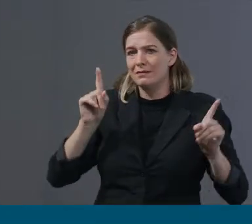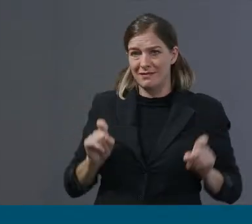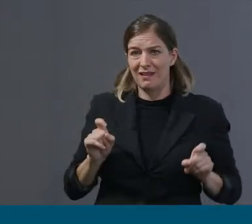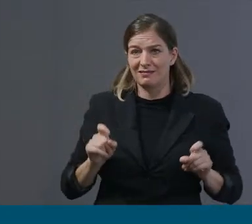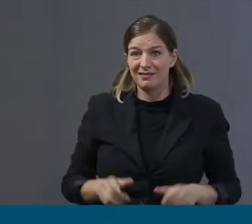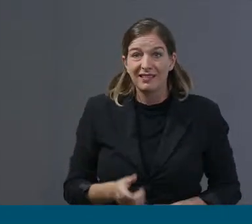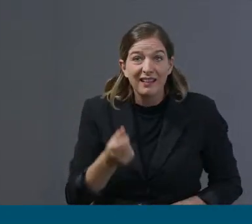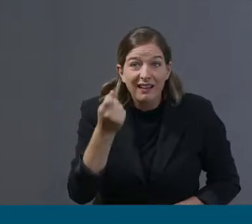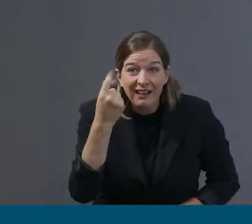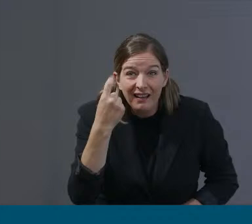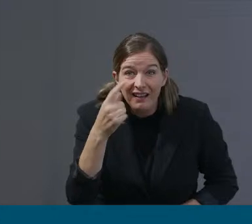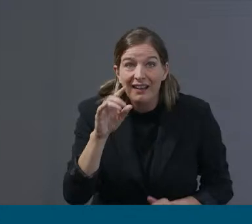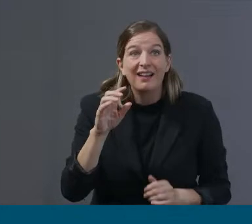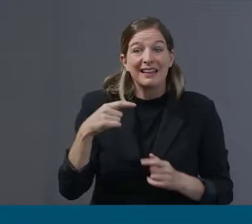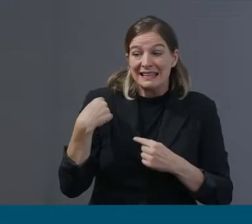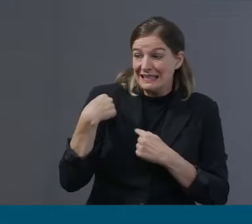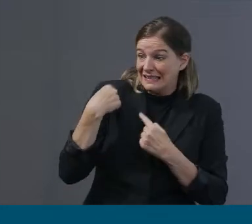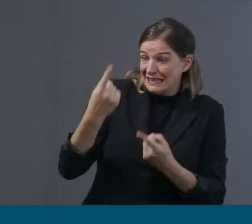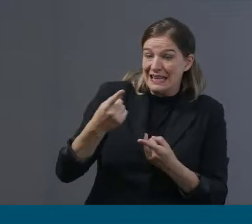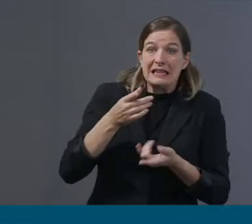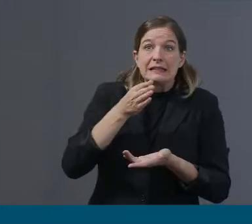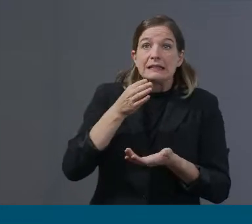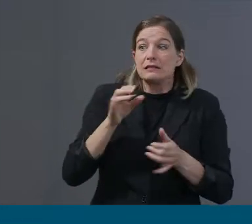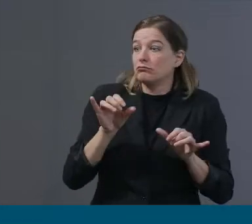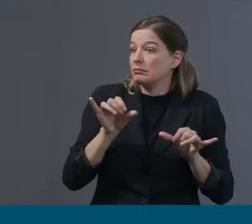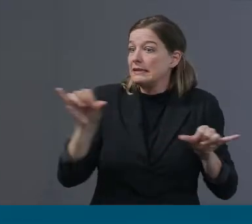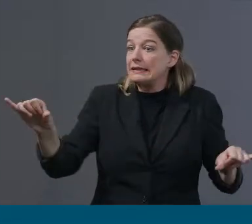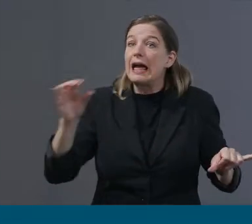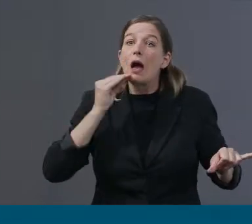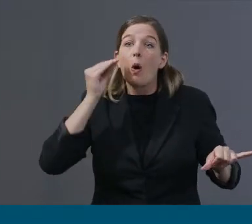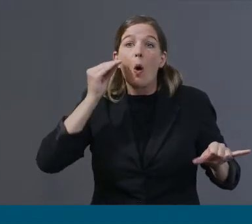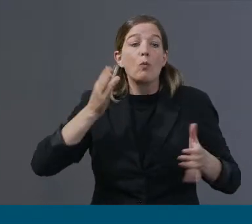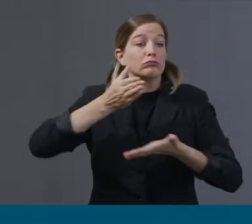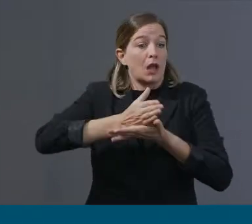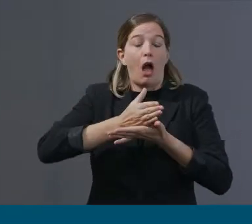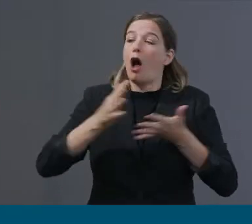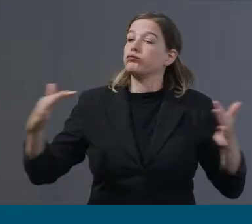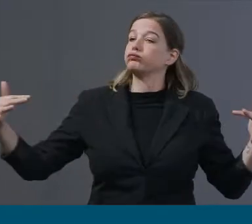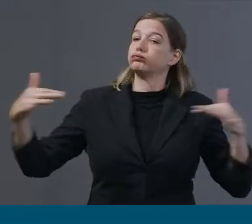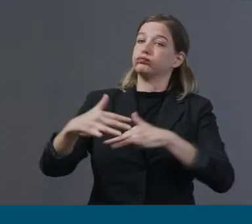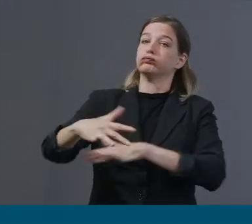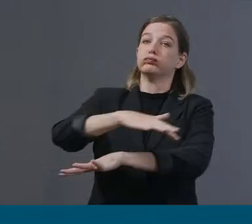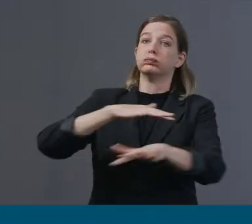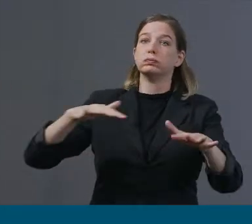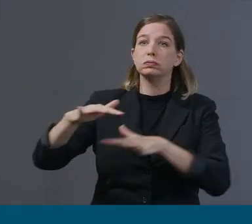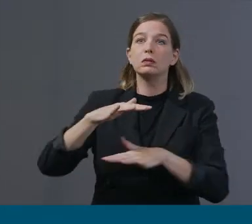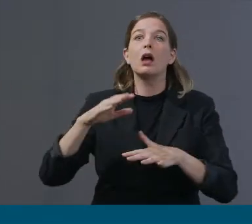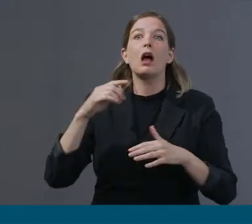up 600% since April 15th. That gives us more